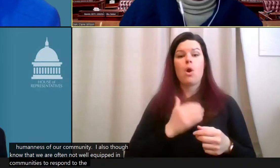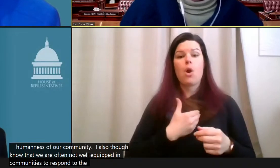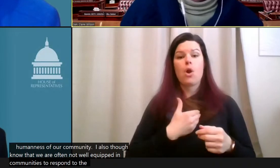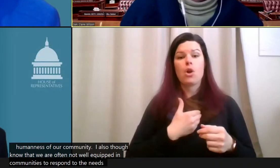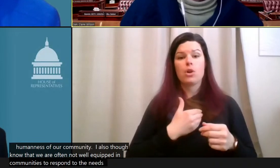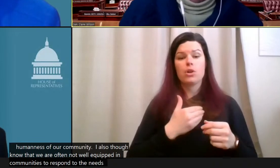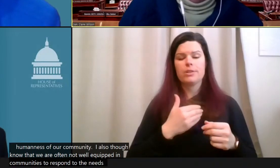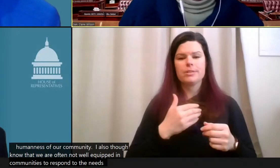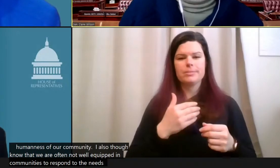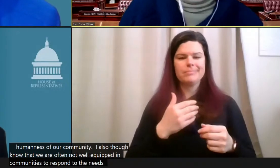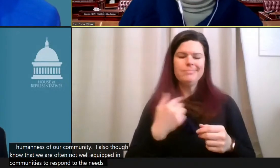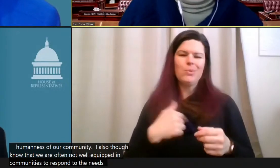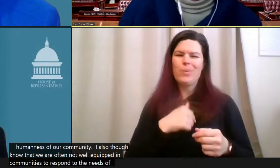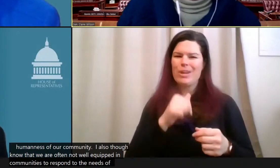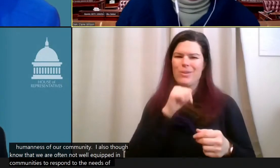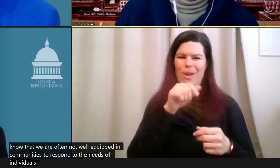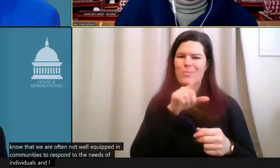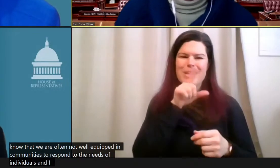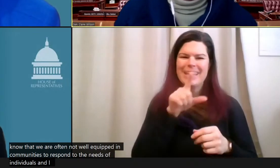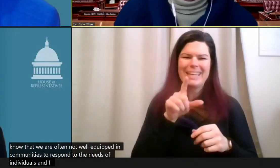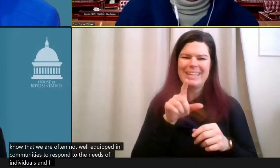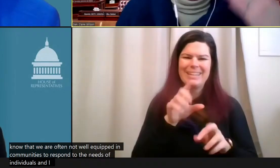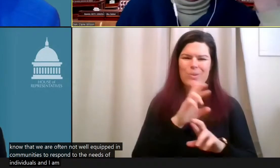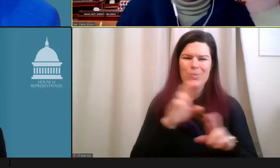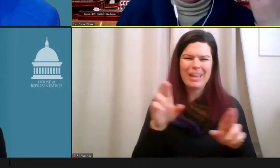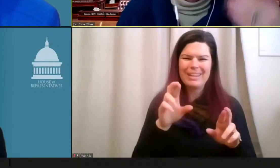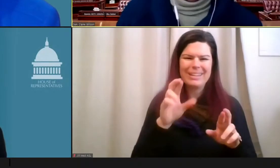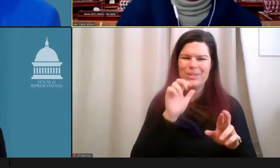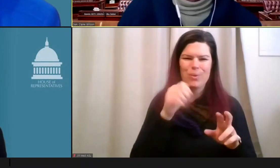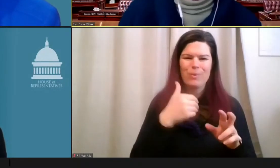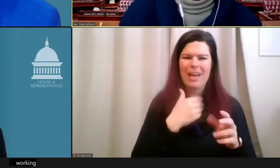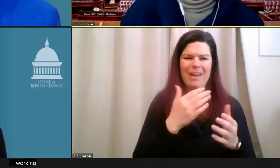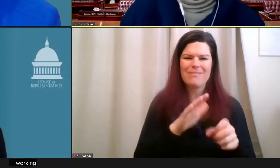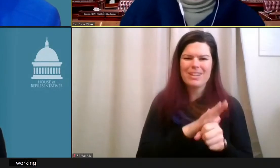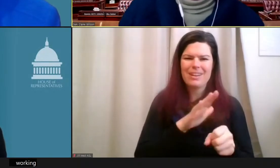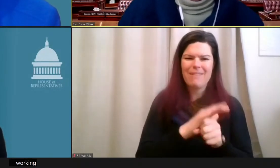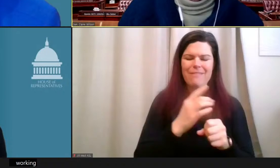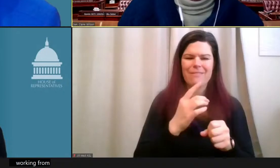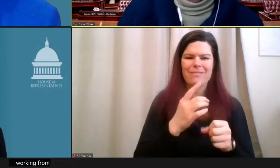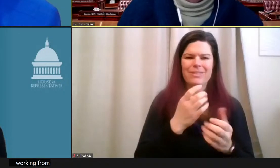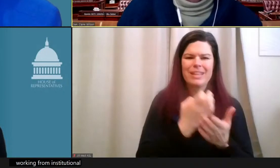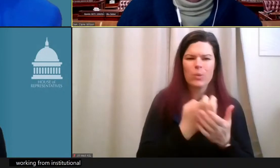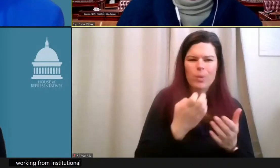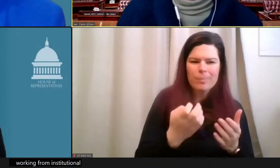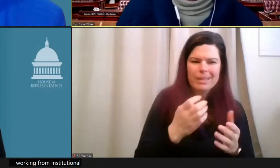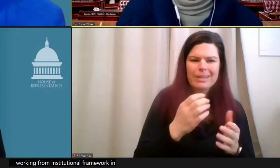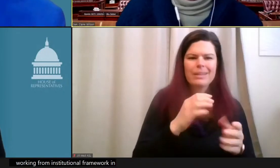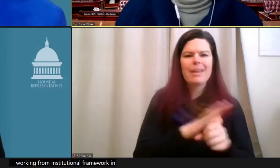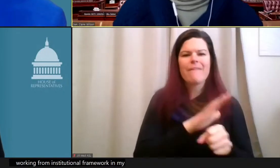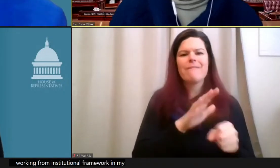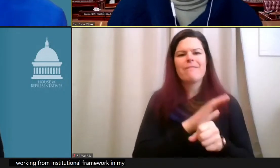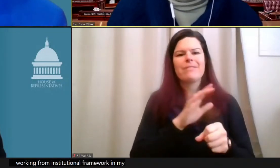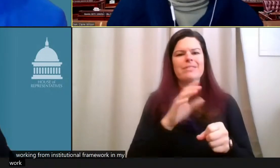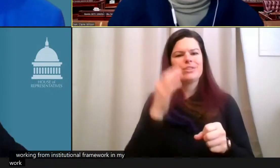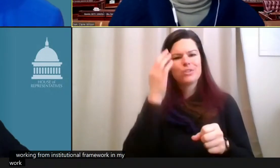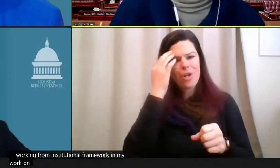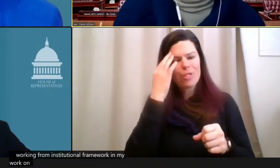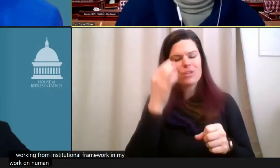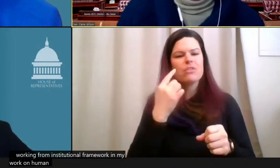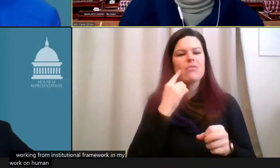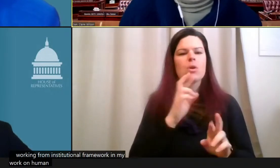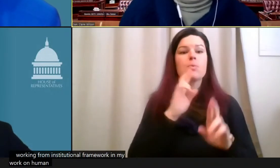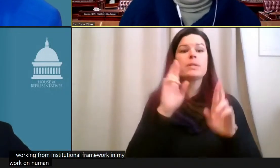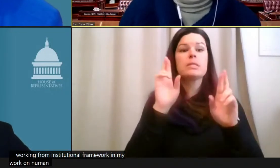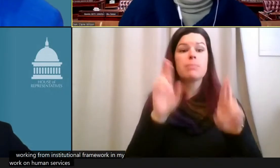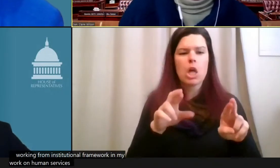individuals. And I am working from institutional framework, and in my work on human services, reentry